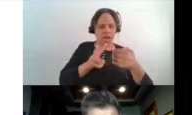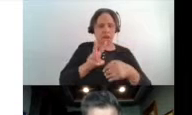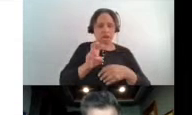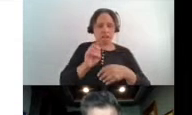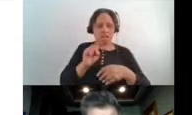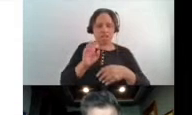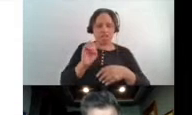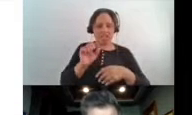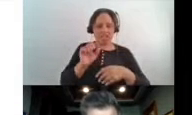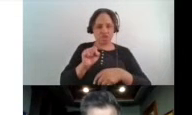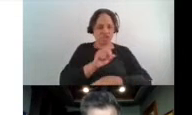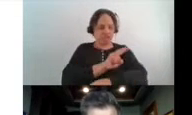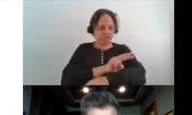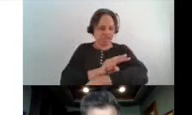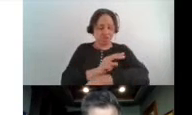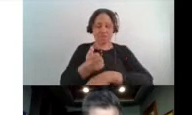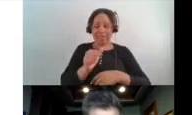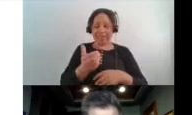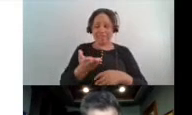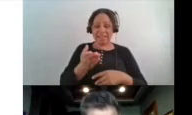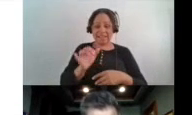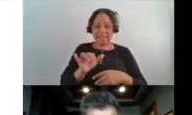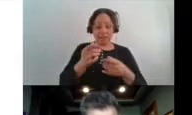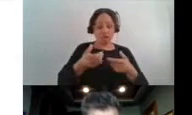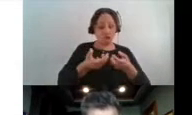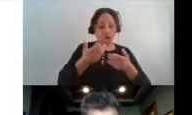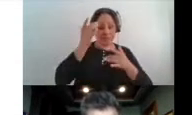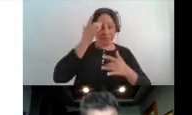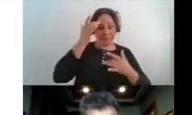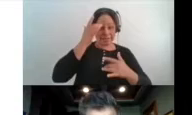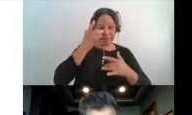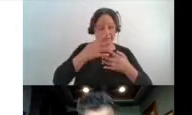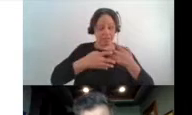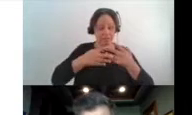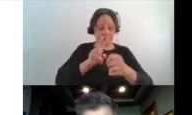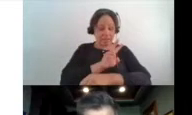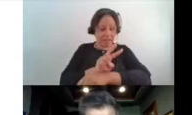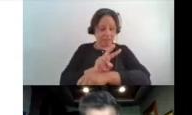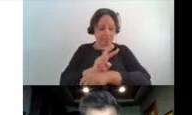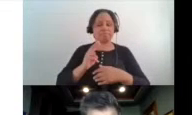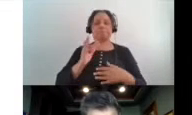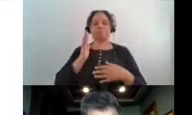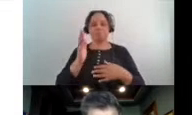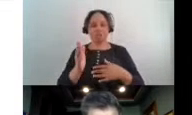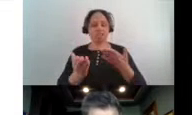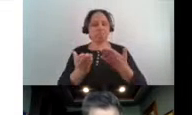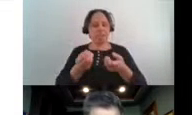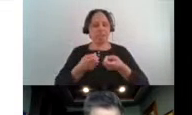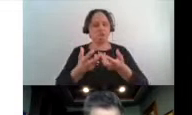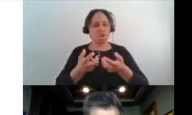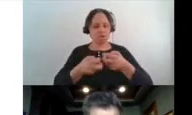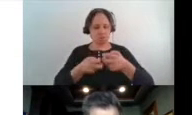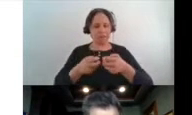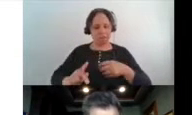anything that causes disease of blood vessels are eventually diseases that may cause problems with the kidneys. So if you